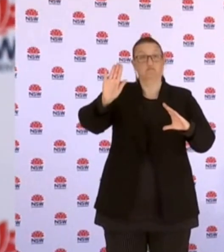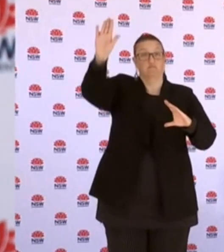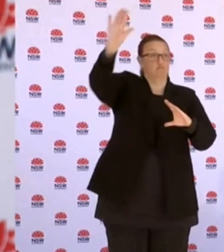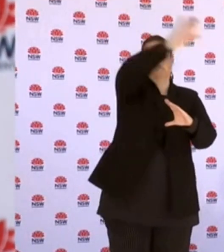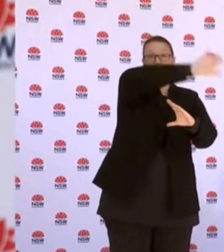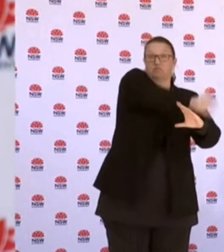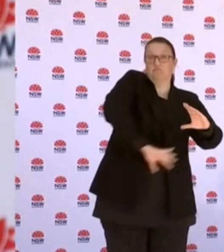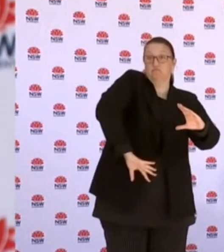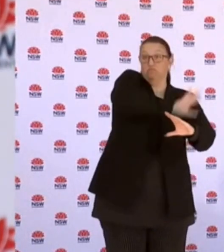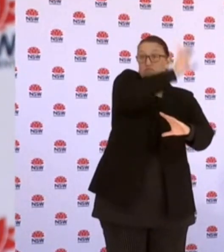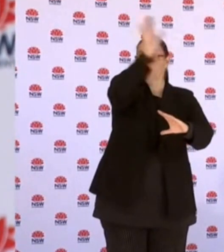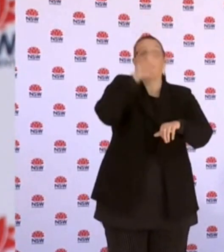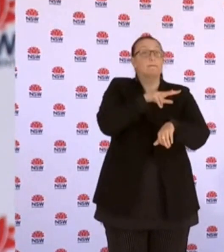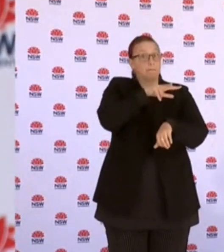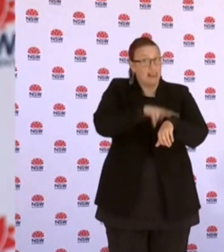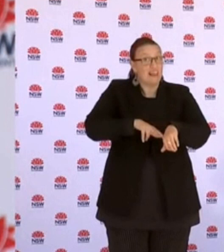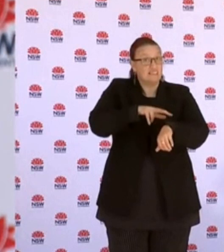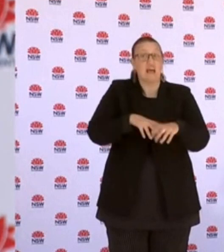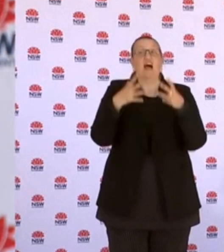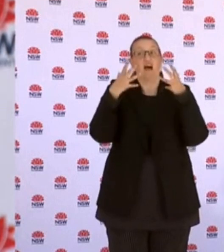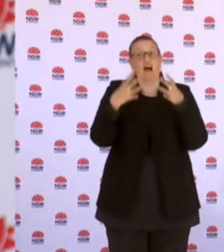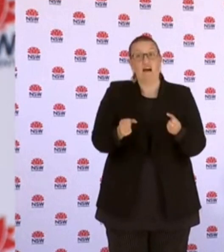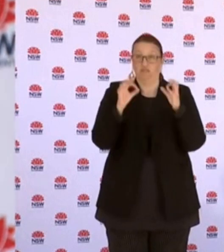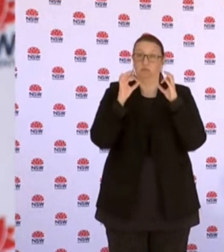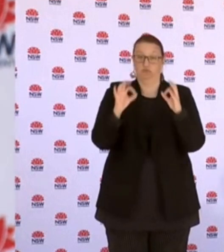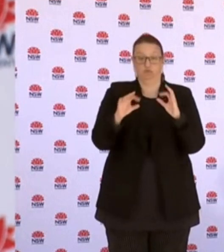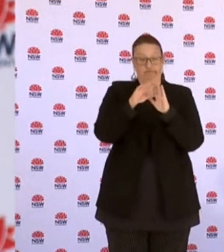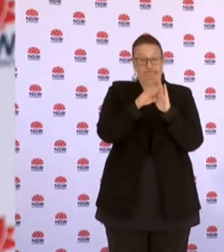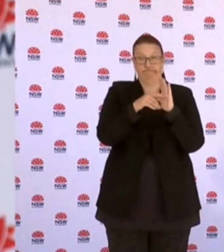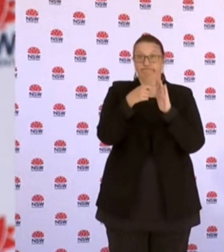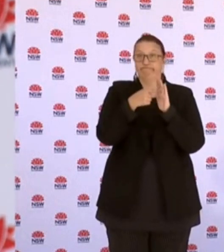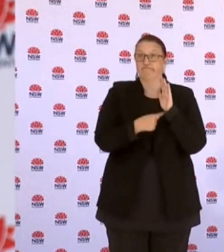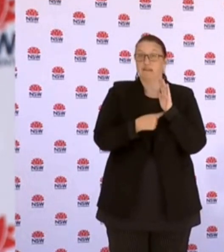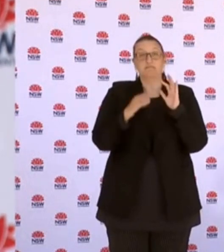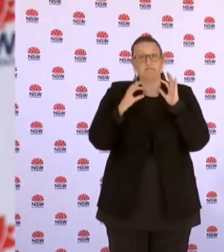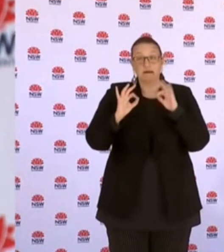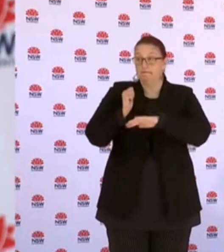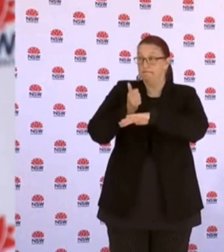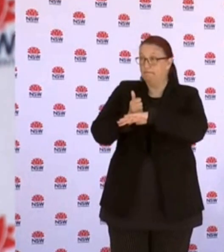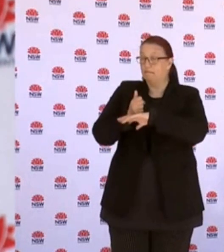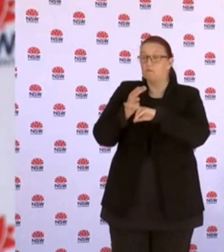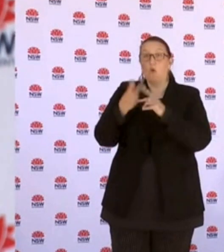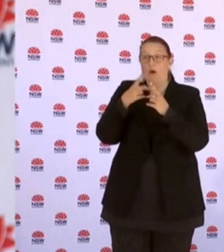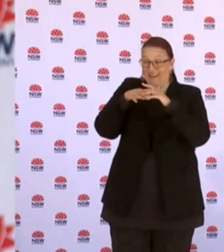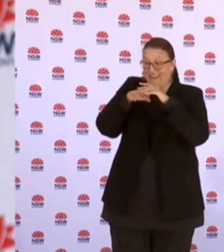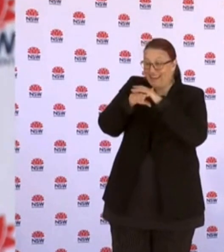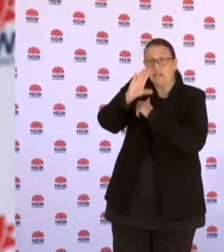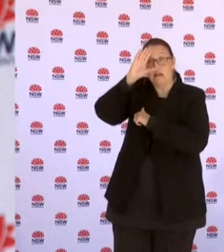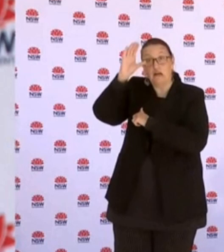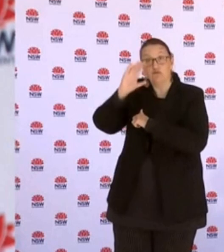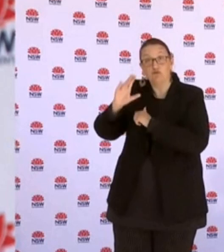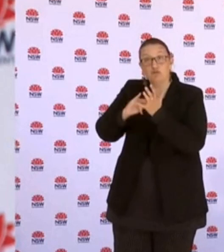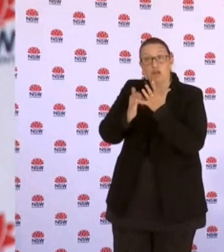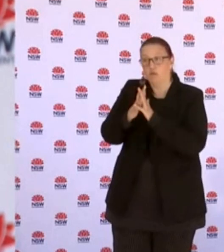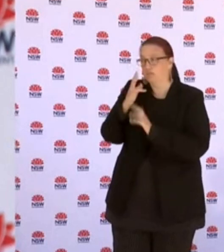Traffic and Highway Patrol Command that specifically targets those entry points to country New South Wales, the regional